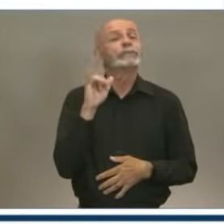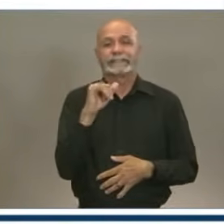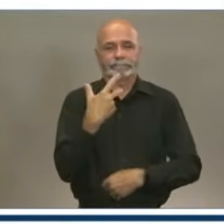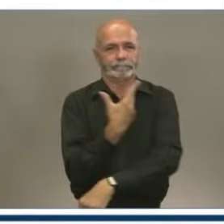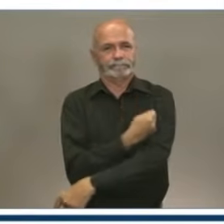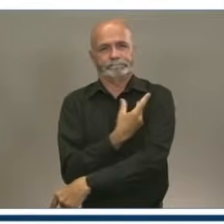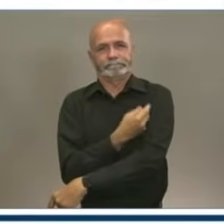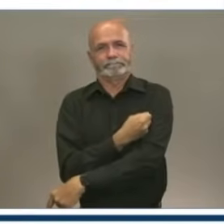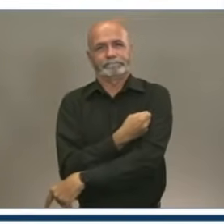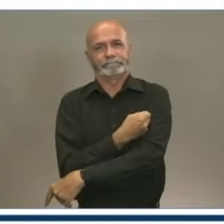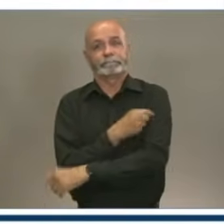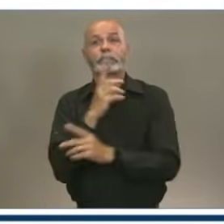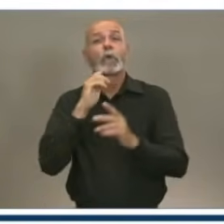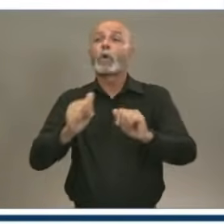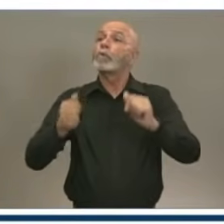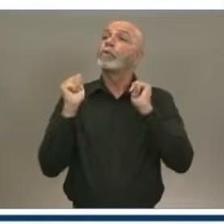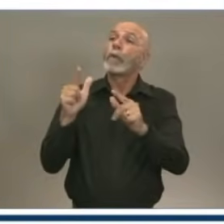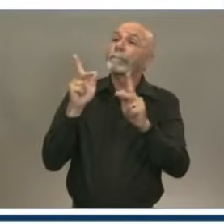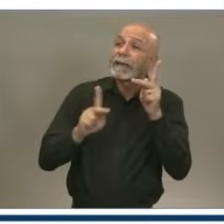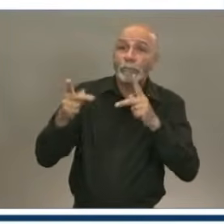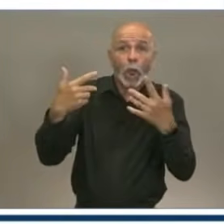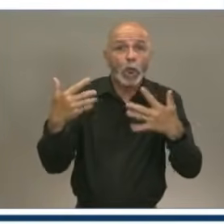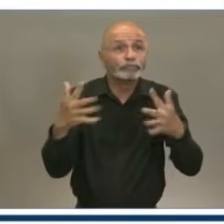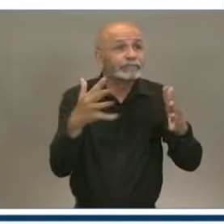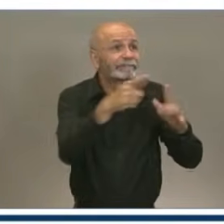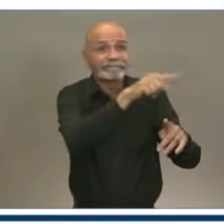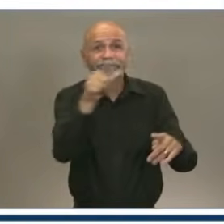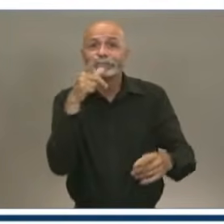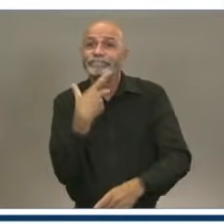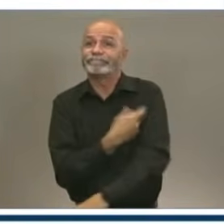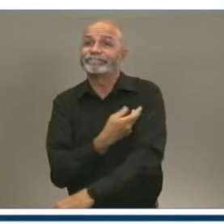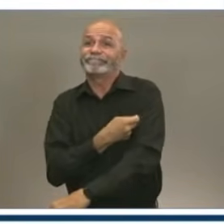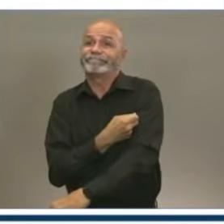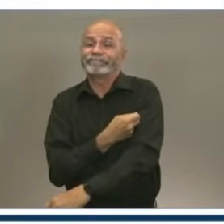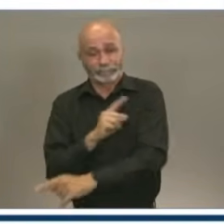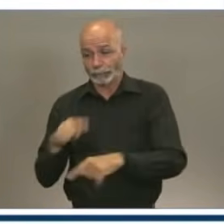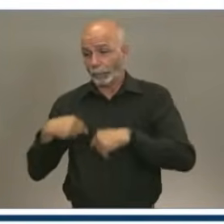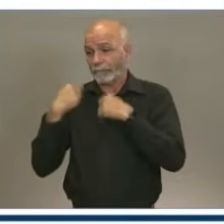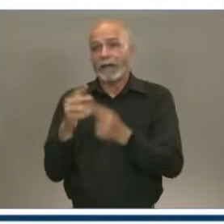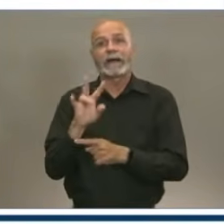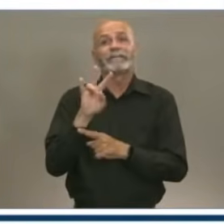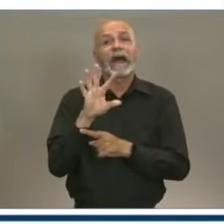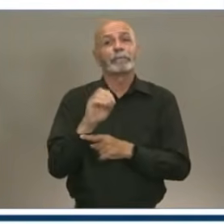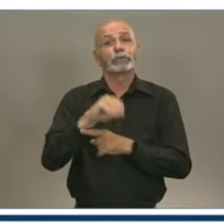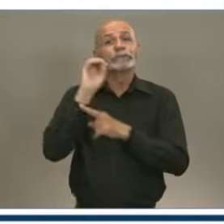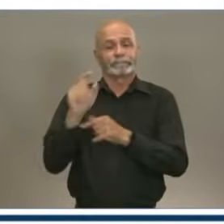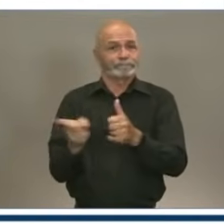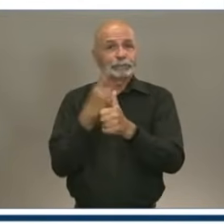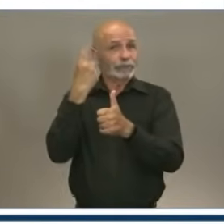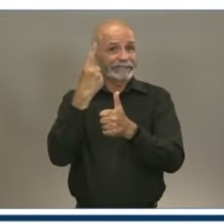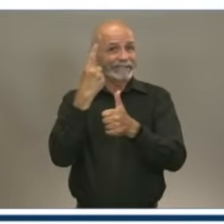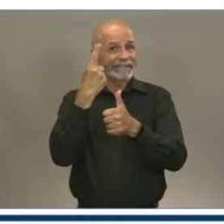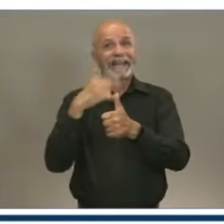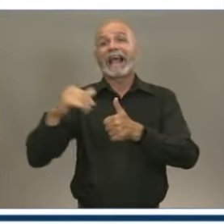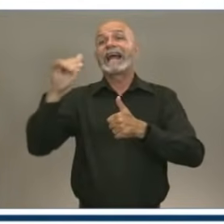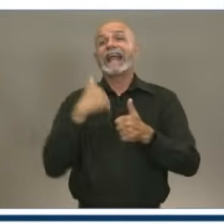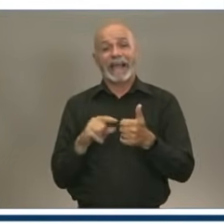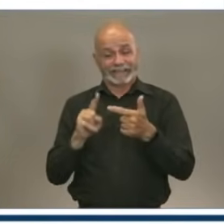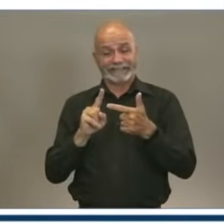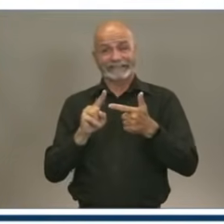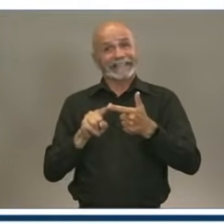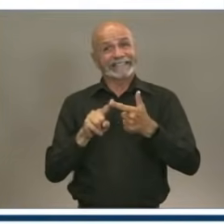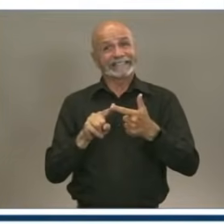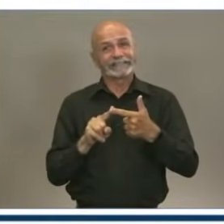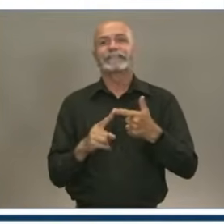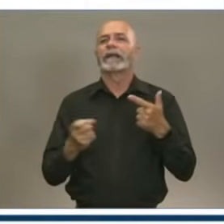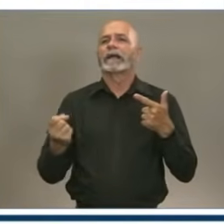out to get their shot. We now have 75% coverage for first dose, and we're at 41% coverage for second dose. So